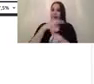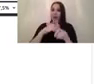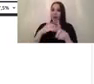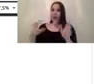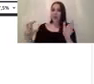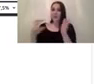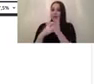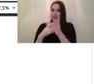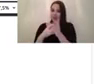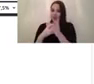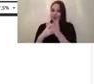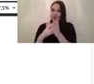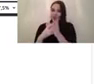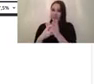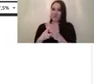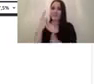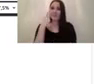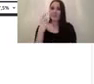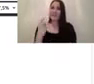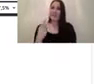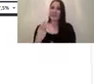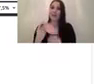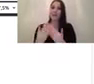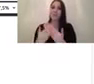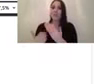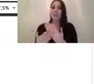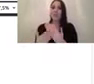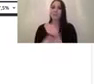it by quite more than 100 meters.